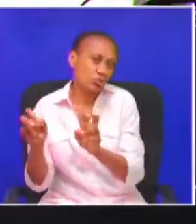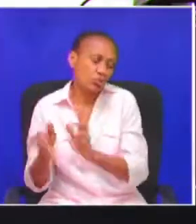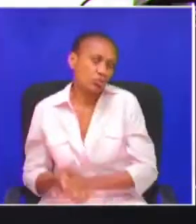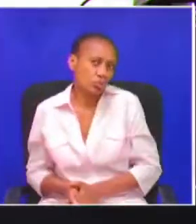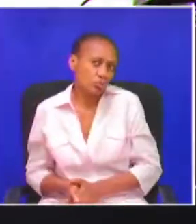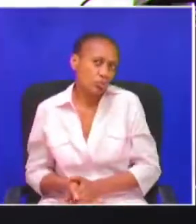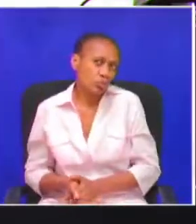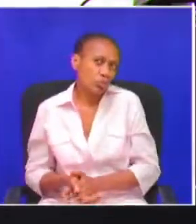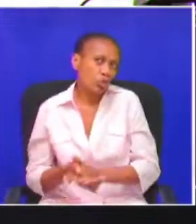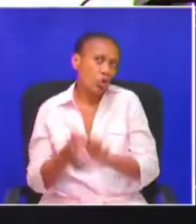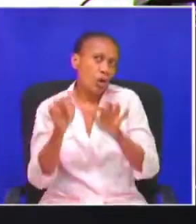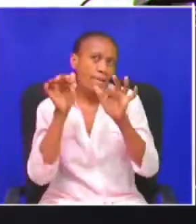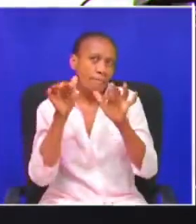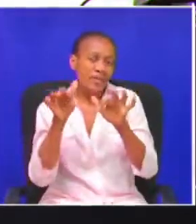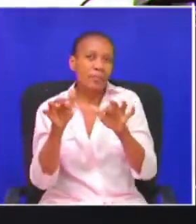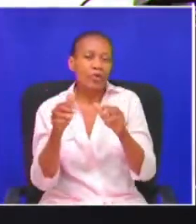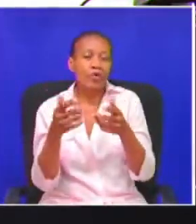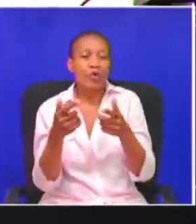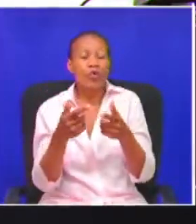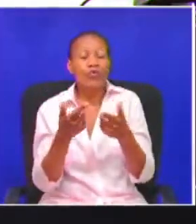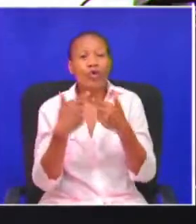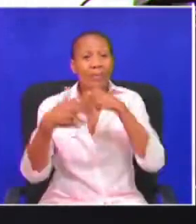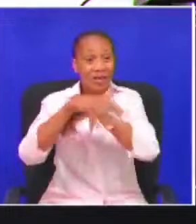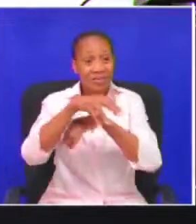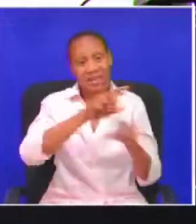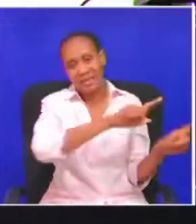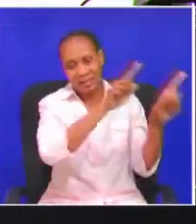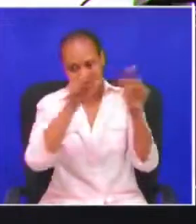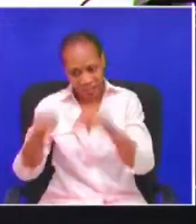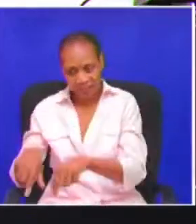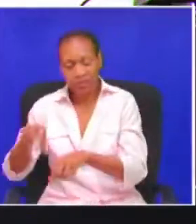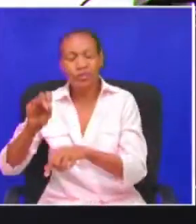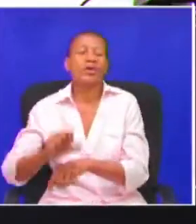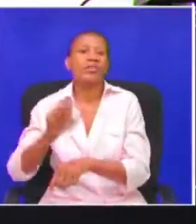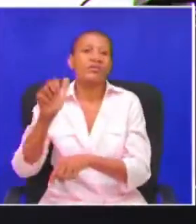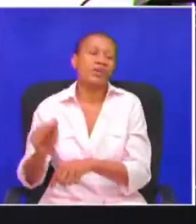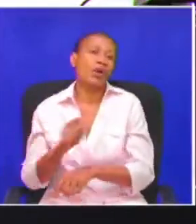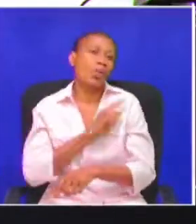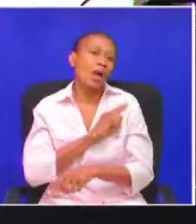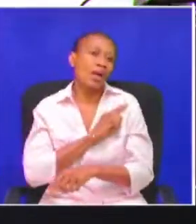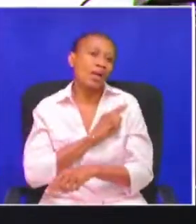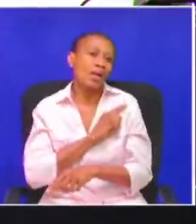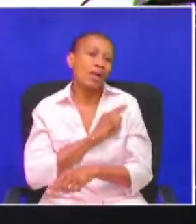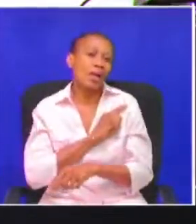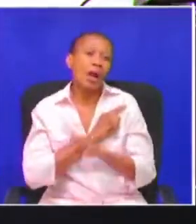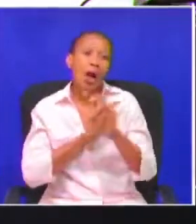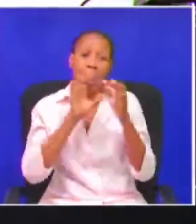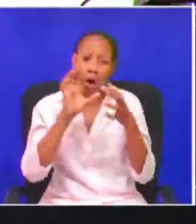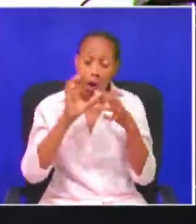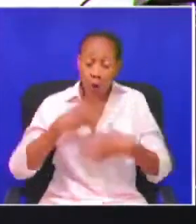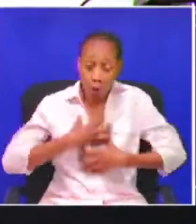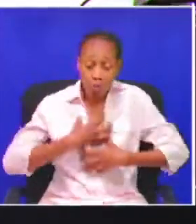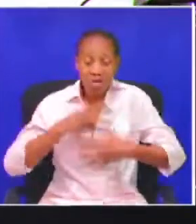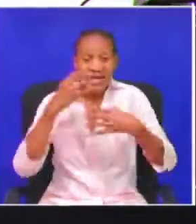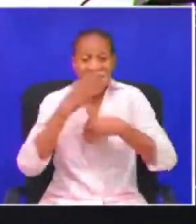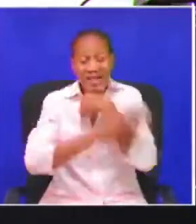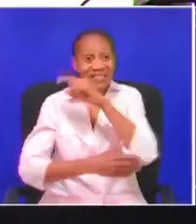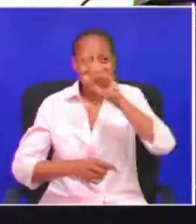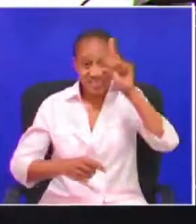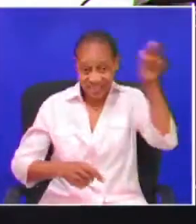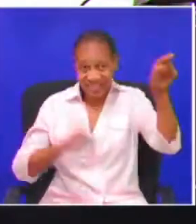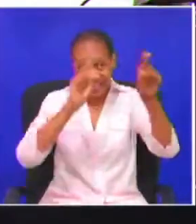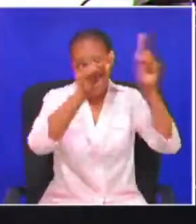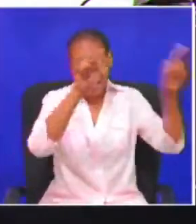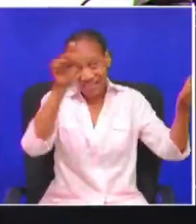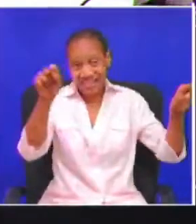People throng to our country because they are facing economic challenges in their own country. In a way, they